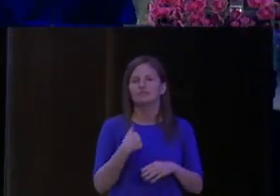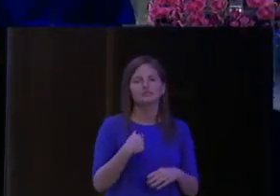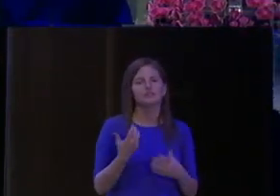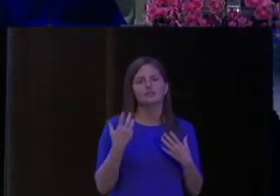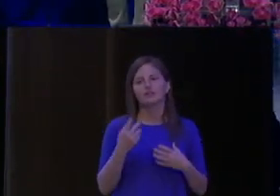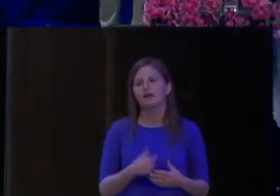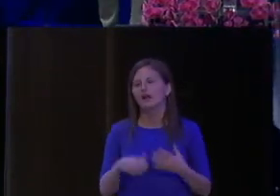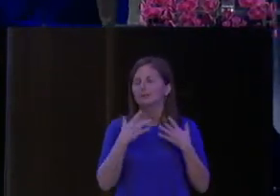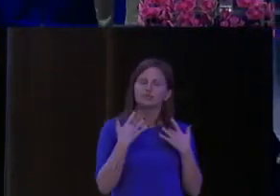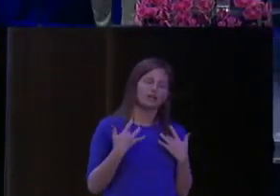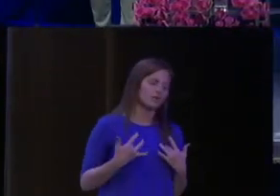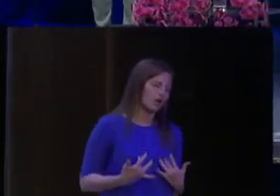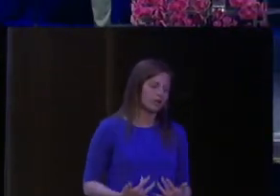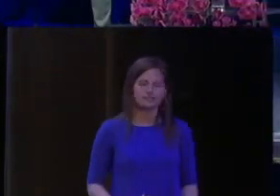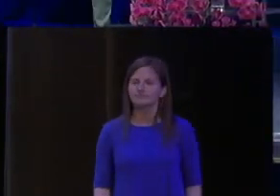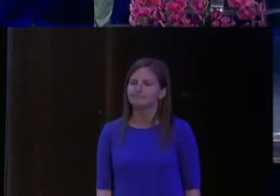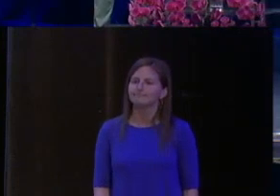was downhearted.